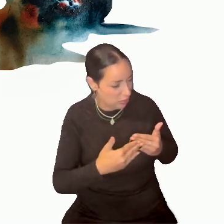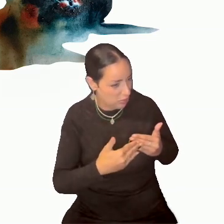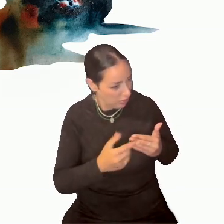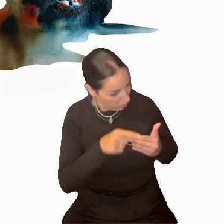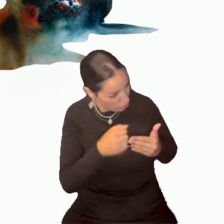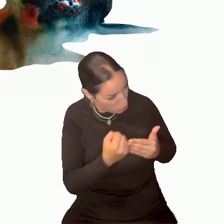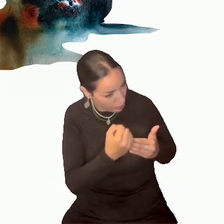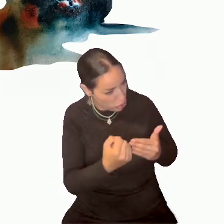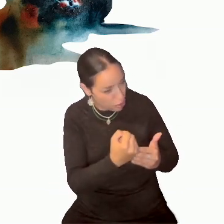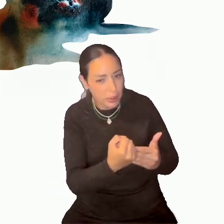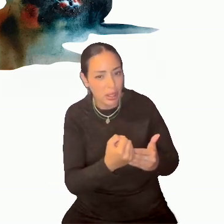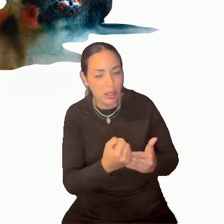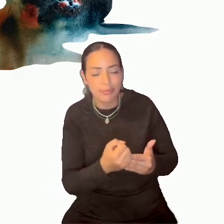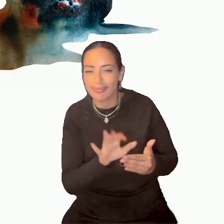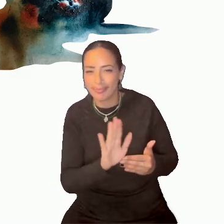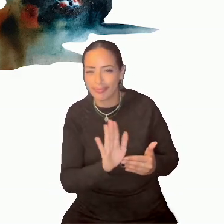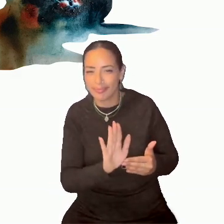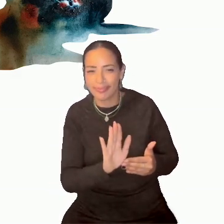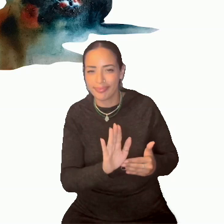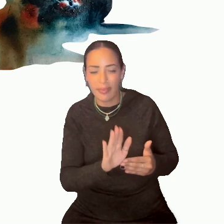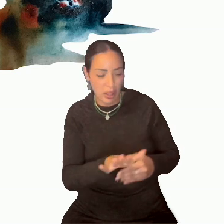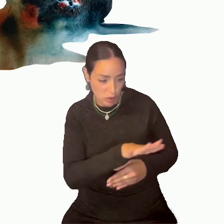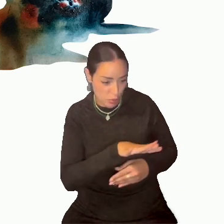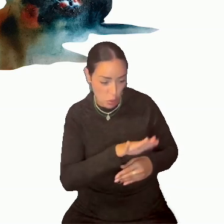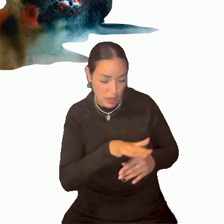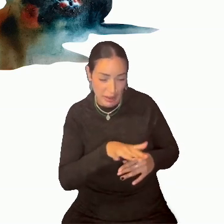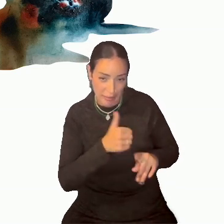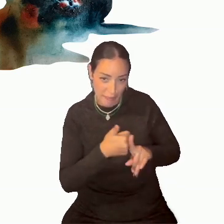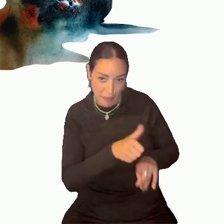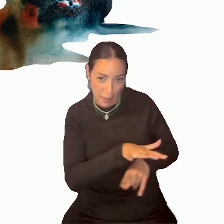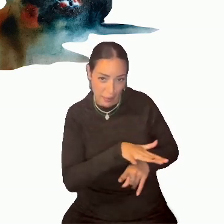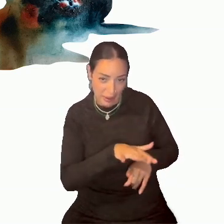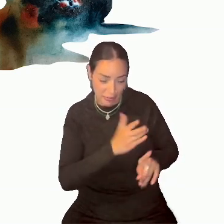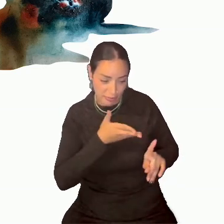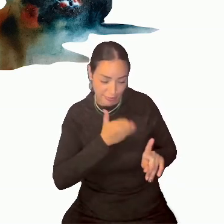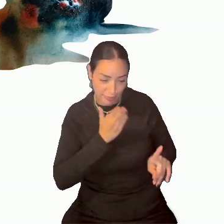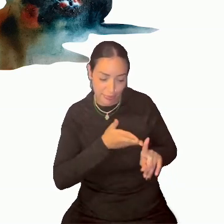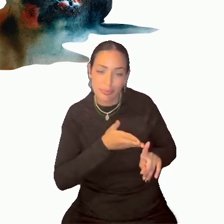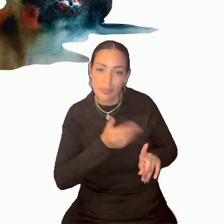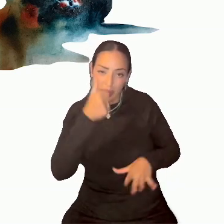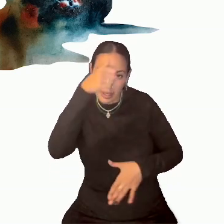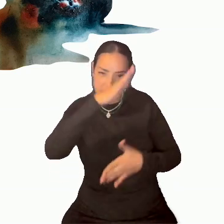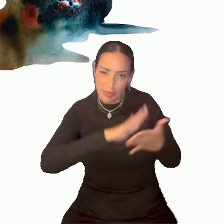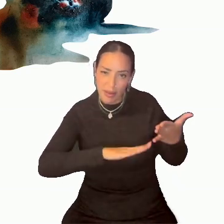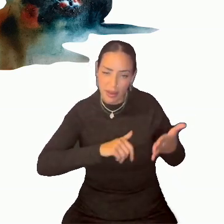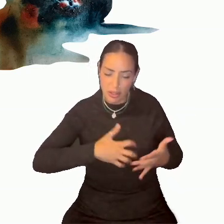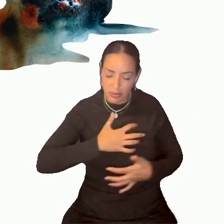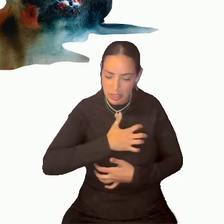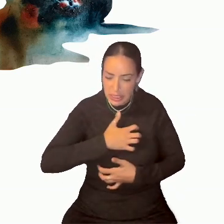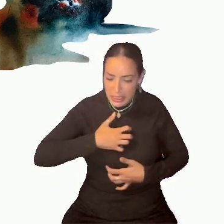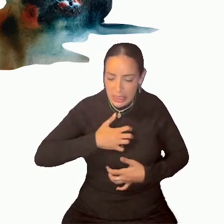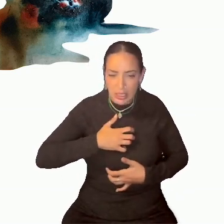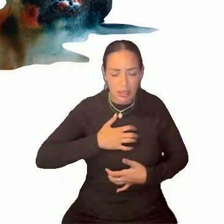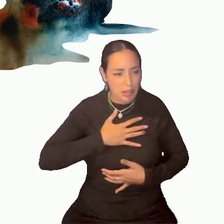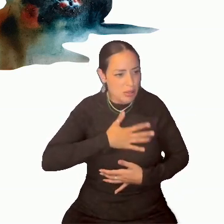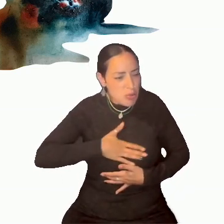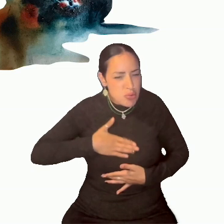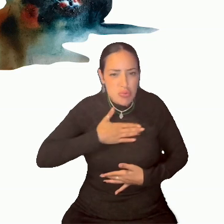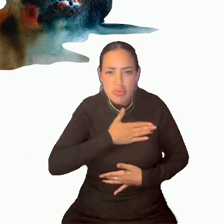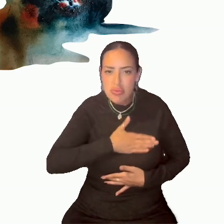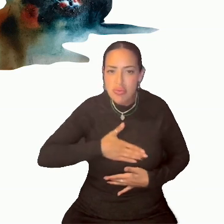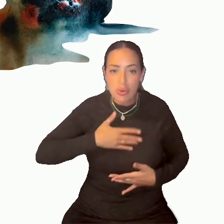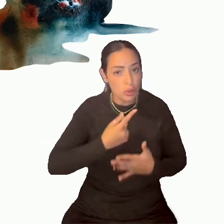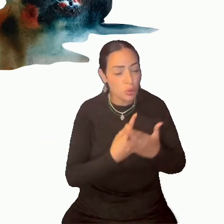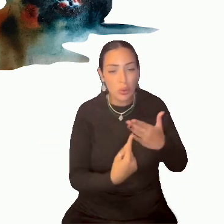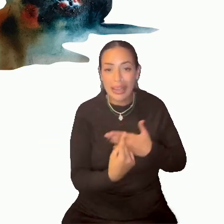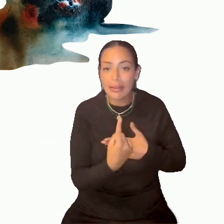Supporting bereaved families to cope with their loss is about recognising that experiences of loss are unique and that we must meet people where